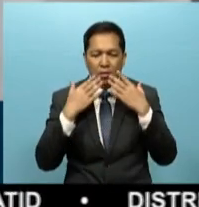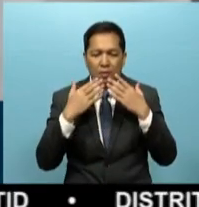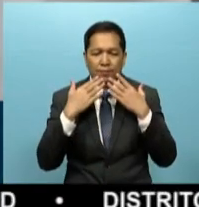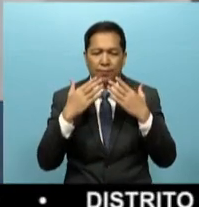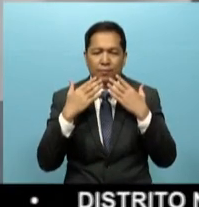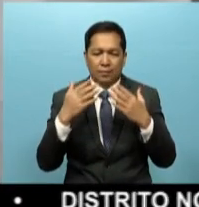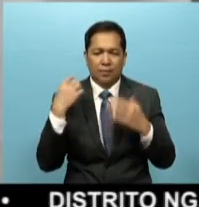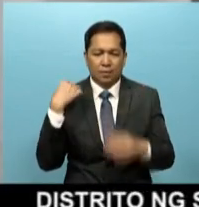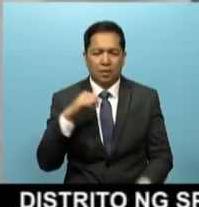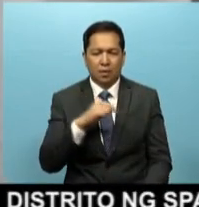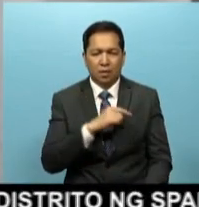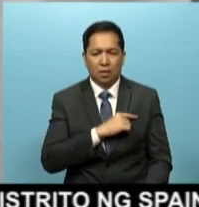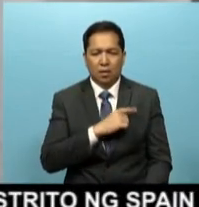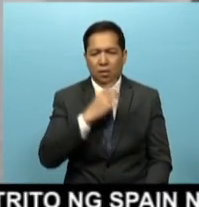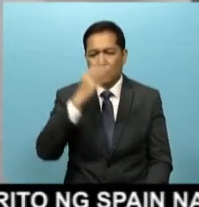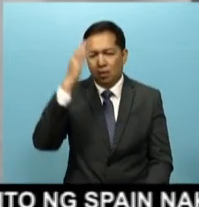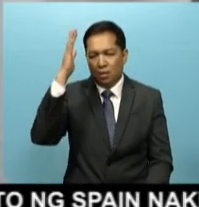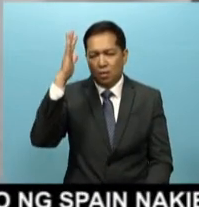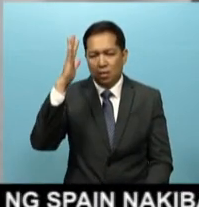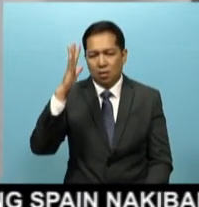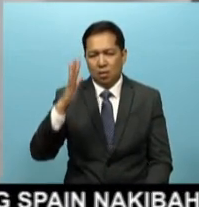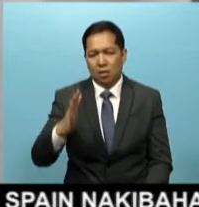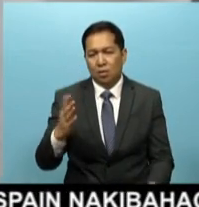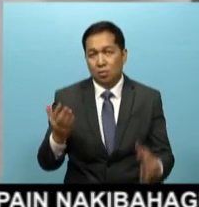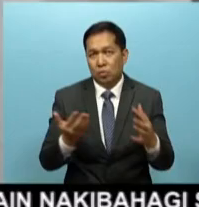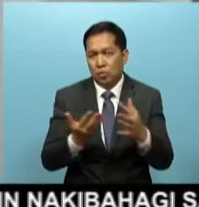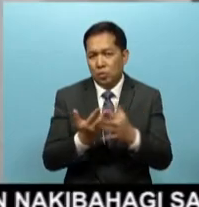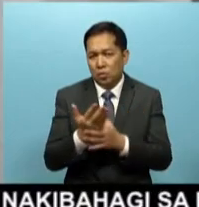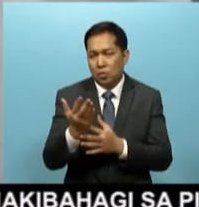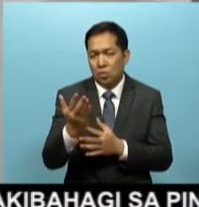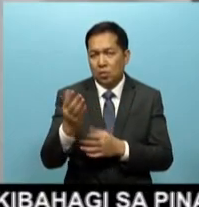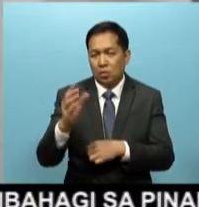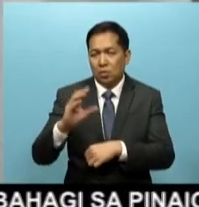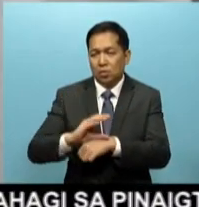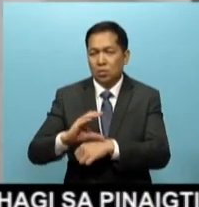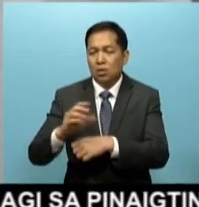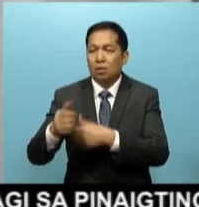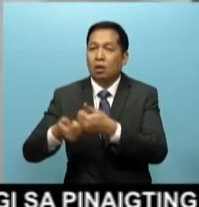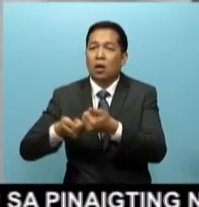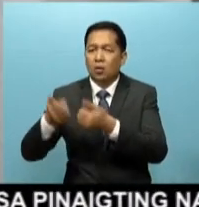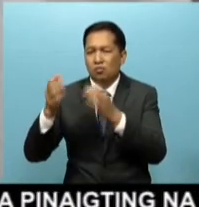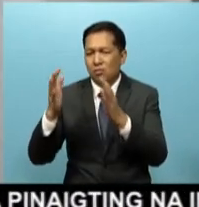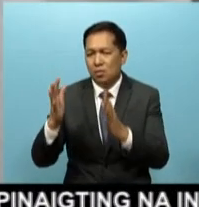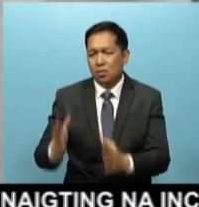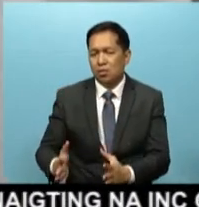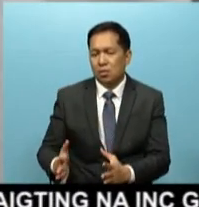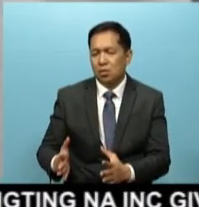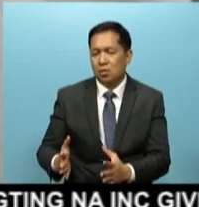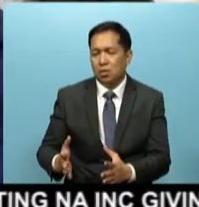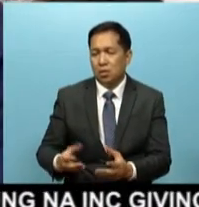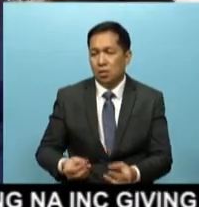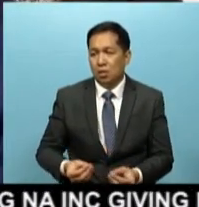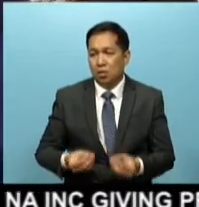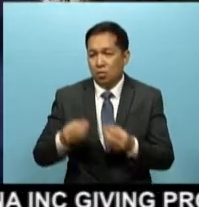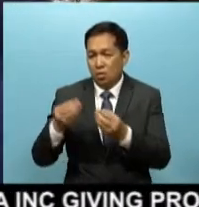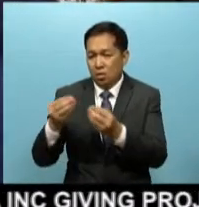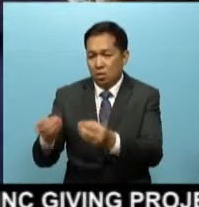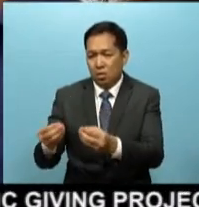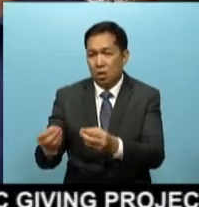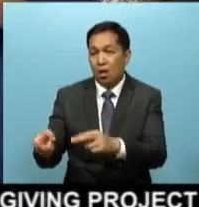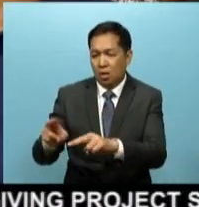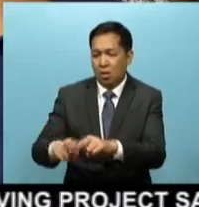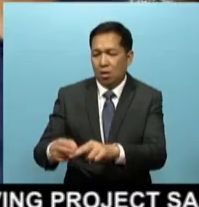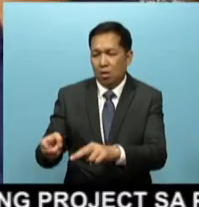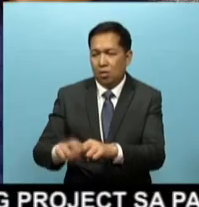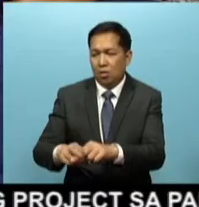our Almighty God because through the church administration He placed in the church, an additional